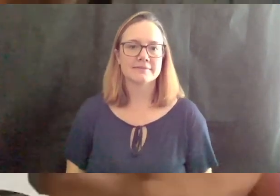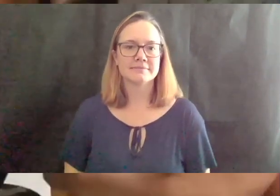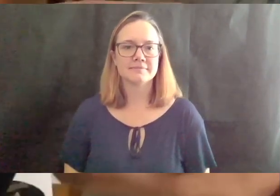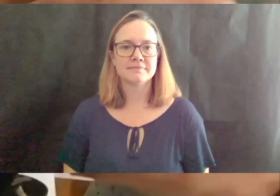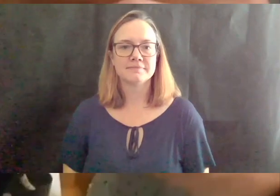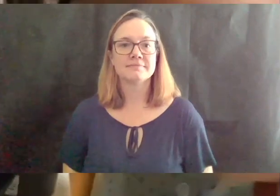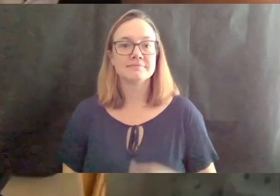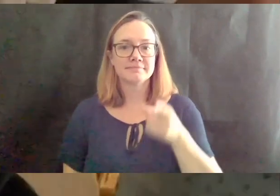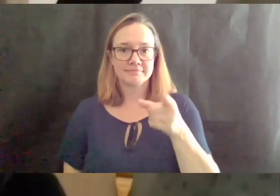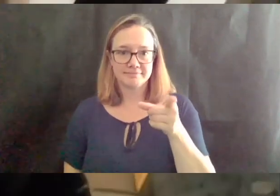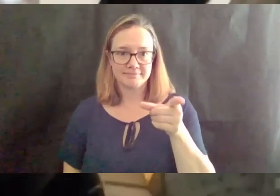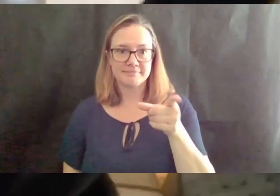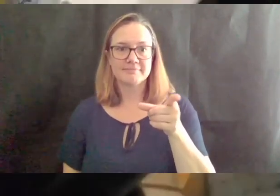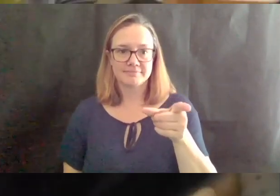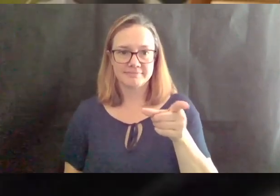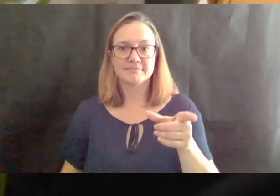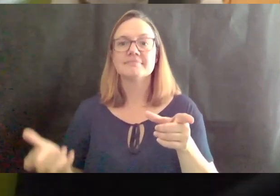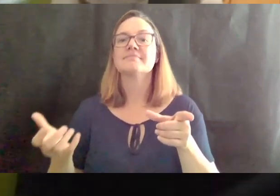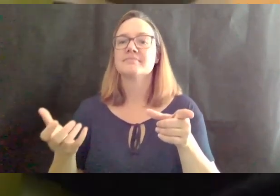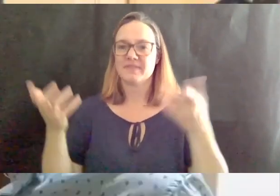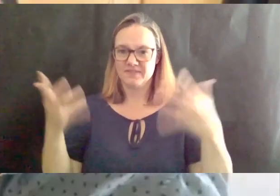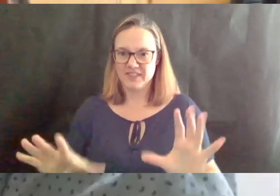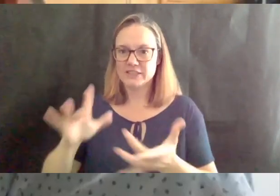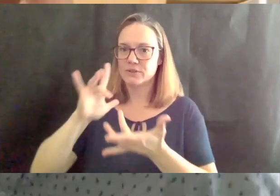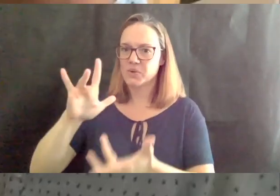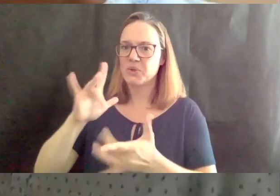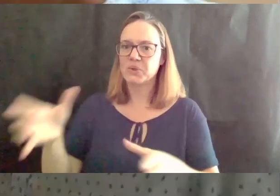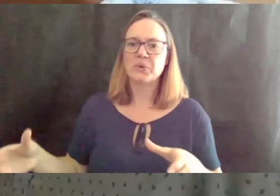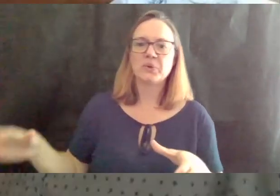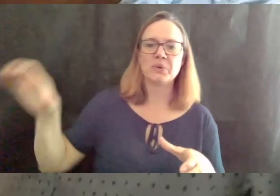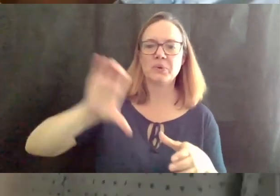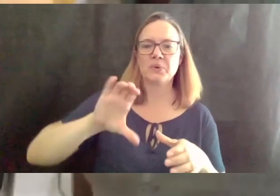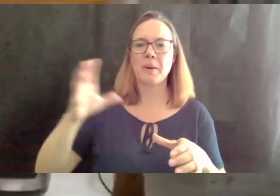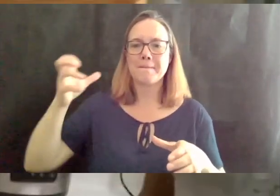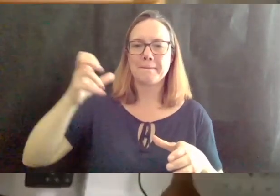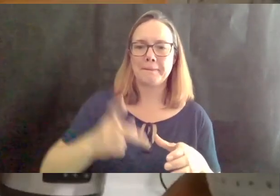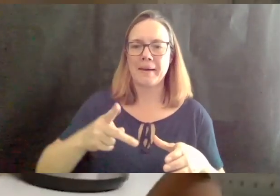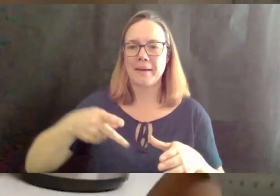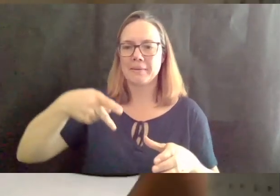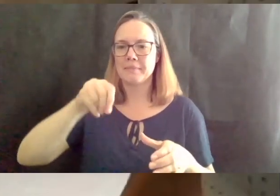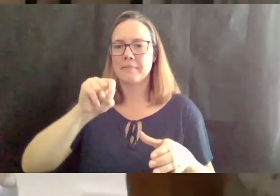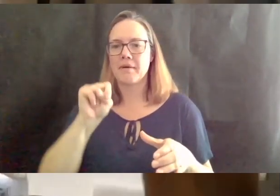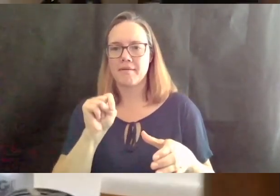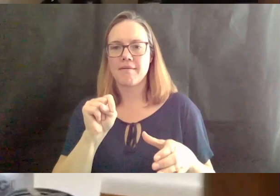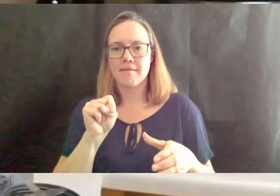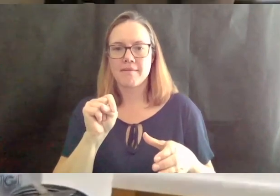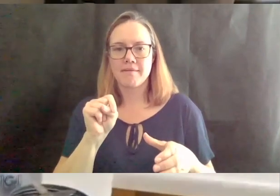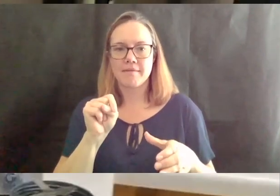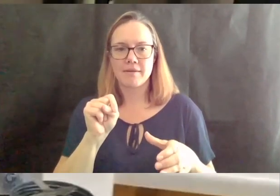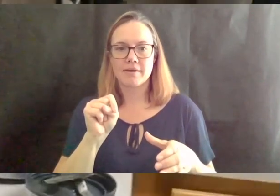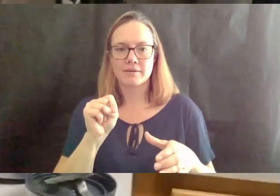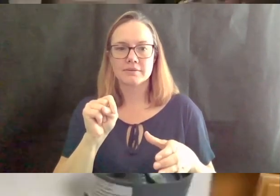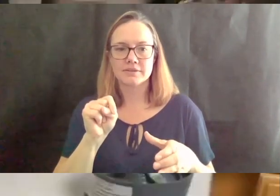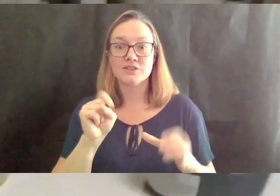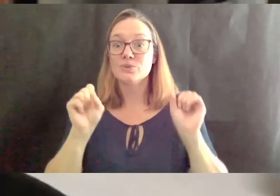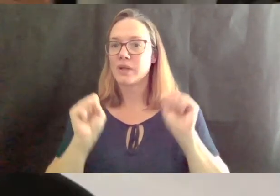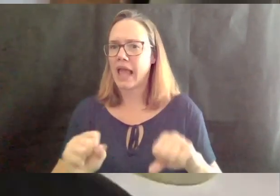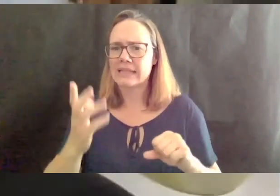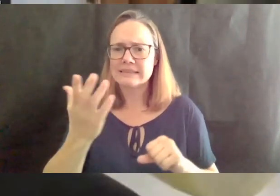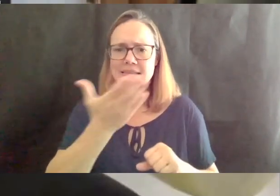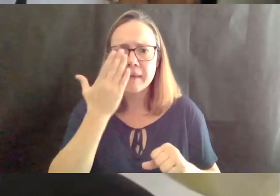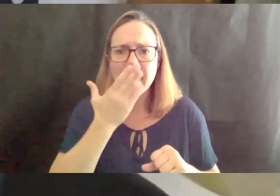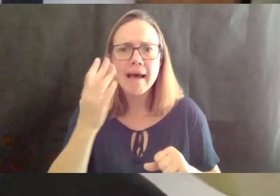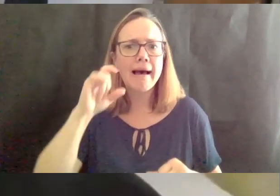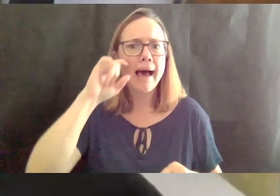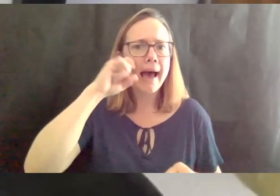Pour our soup back into our pot, and now you can really smell the aromas of the